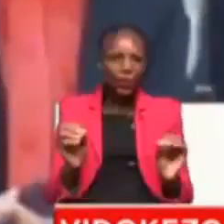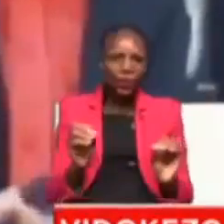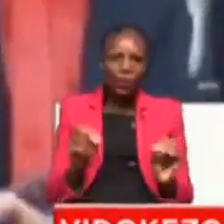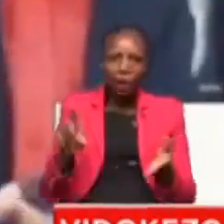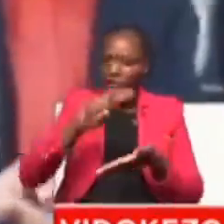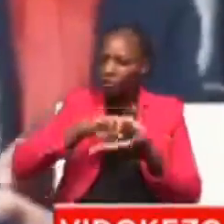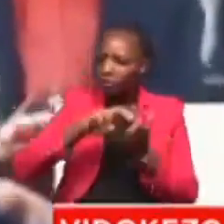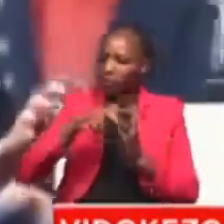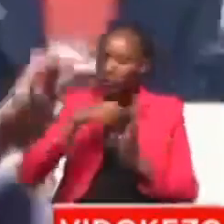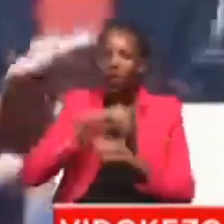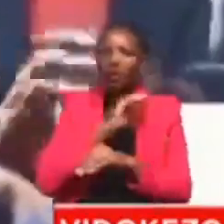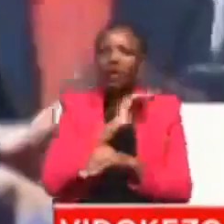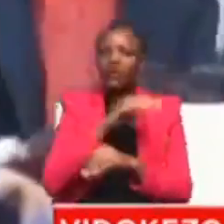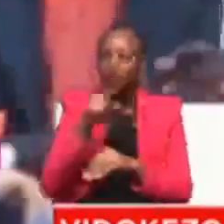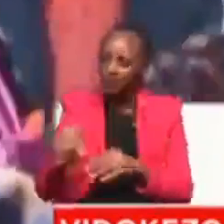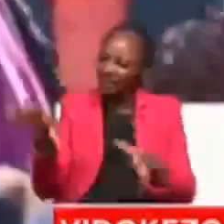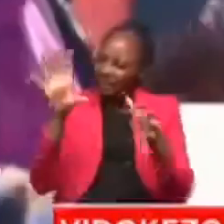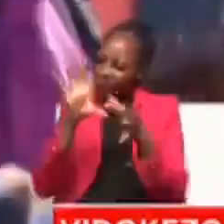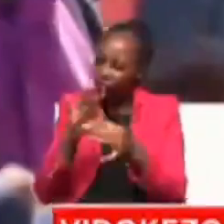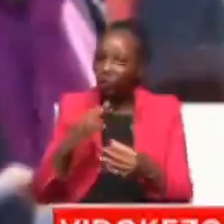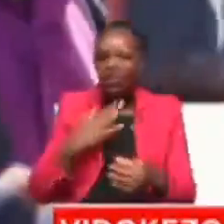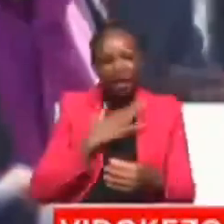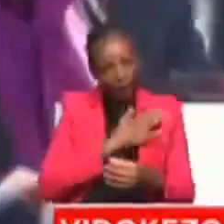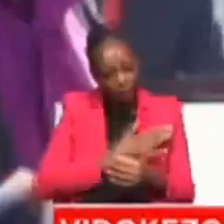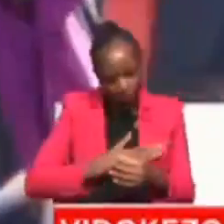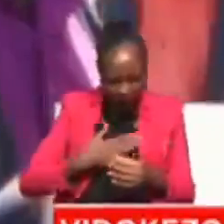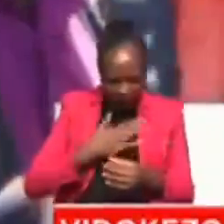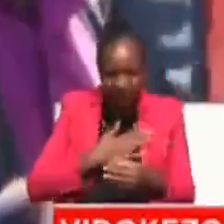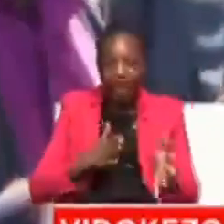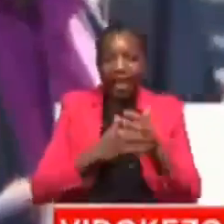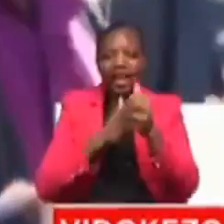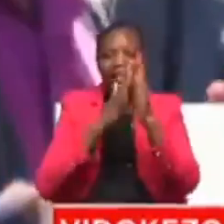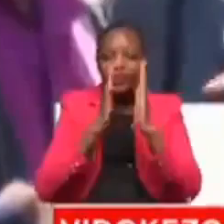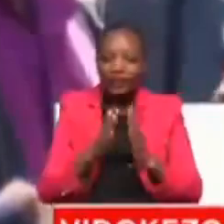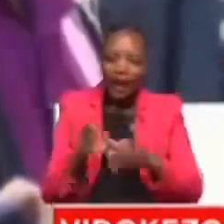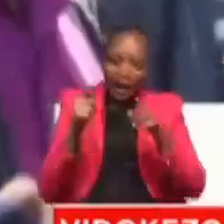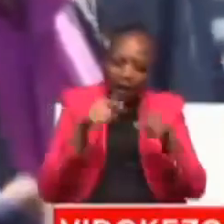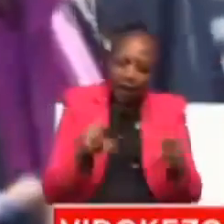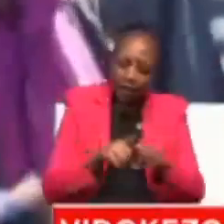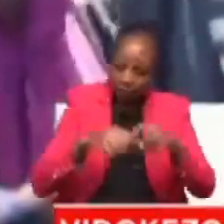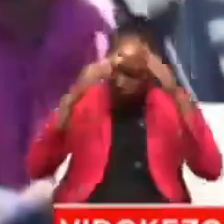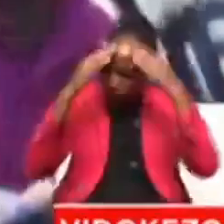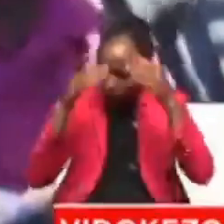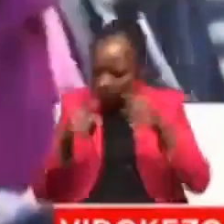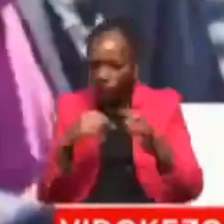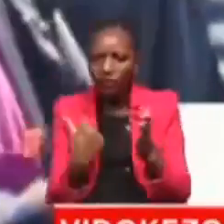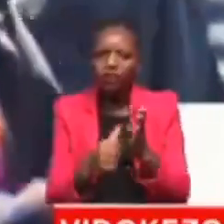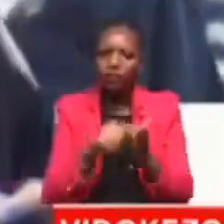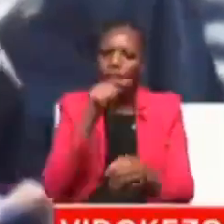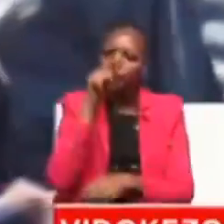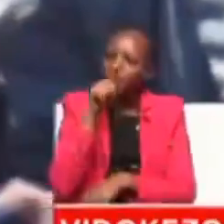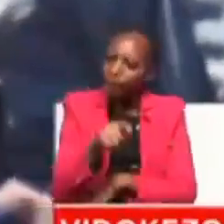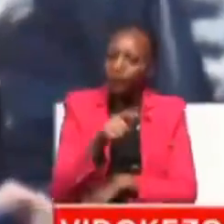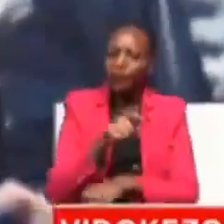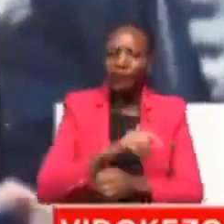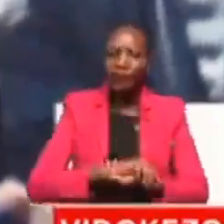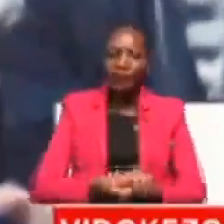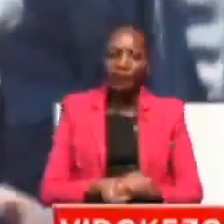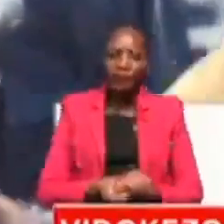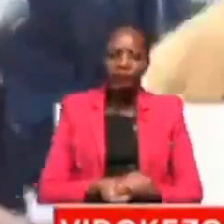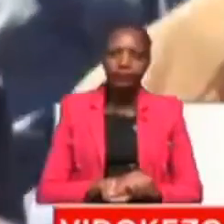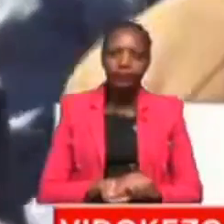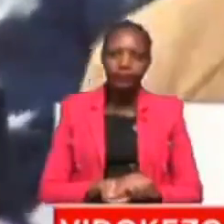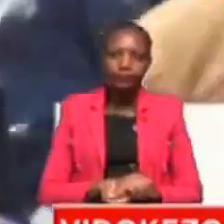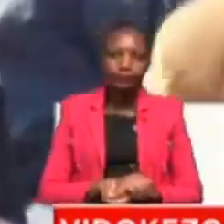are asking Gusii Mwalimu SACCO officials to come out and express this and make sure that this issue has